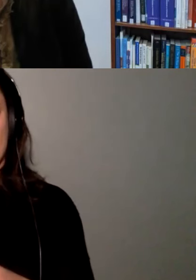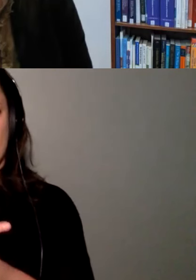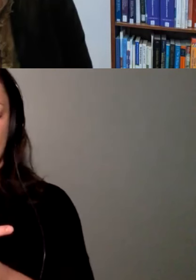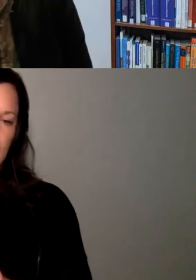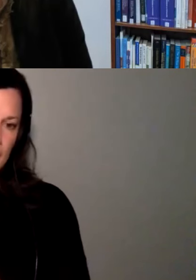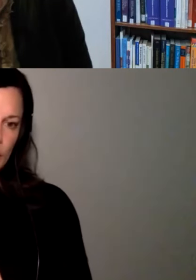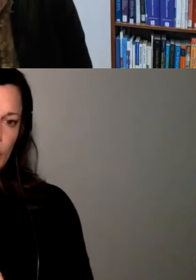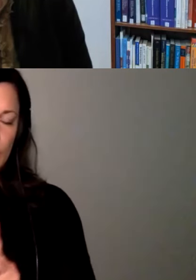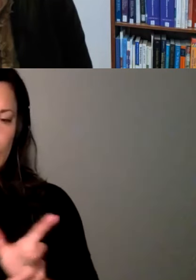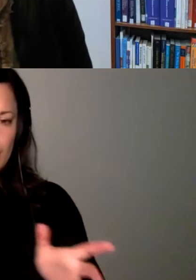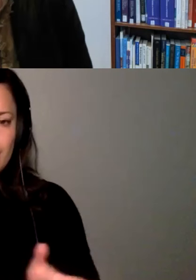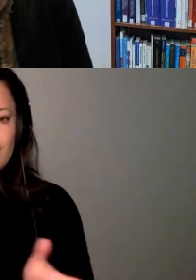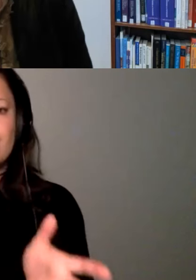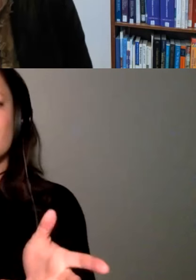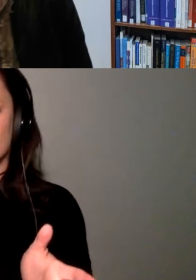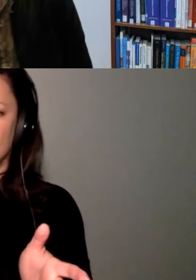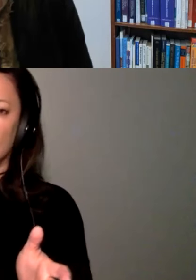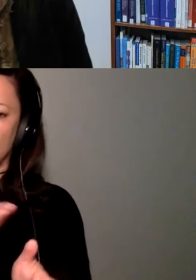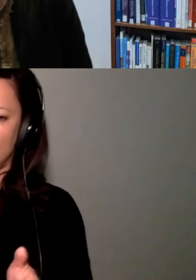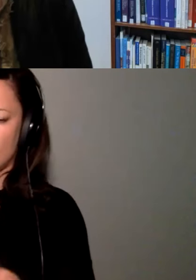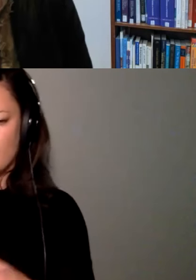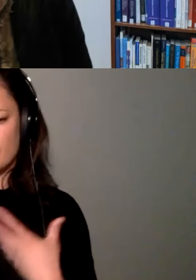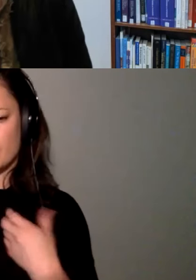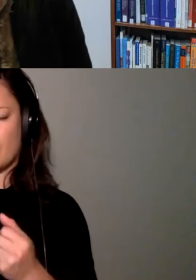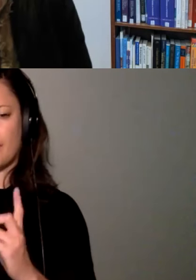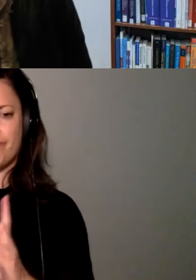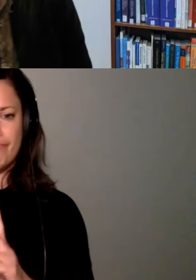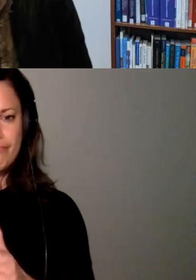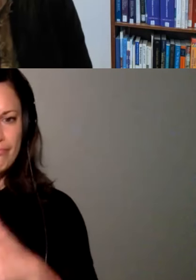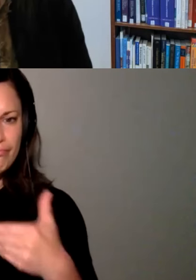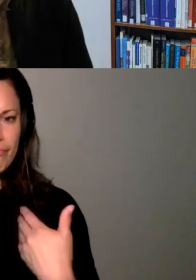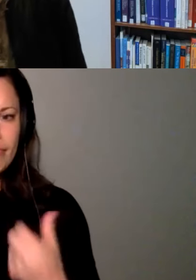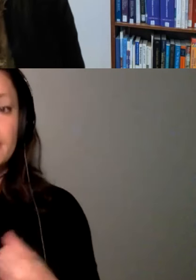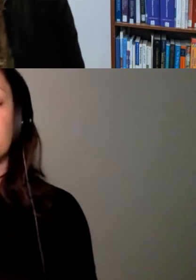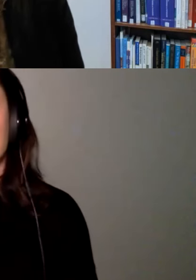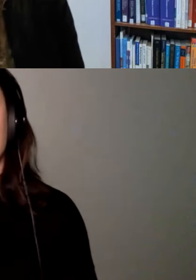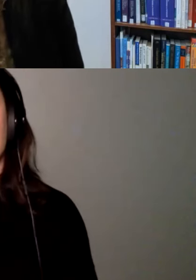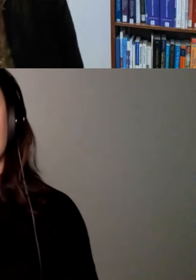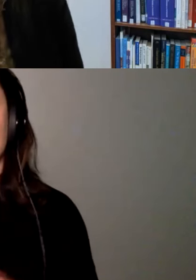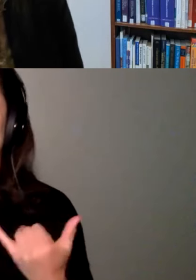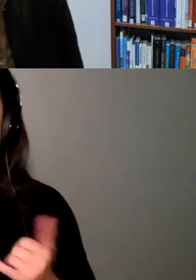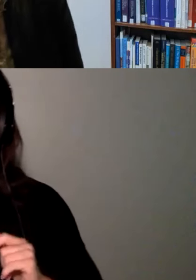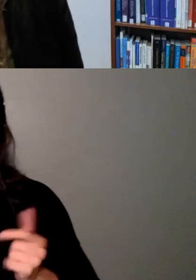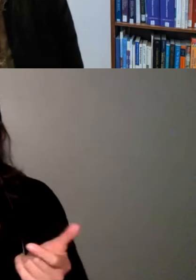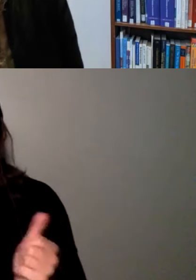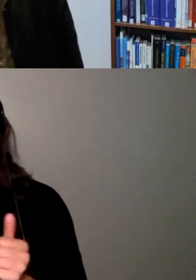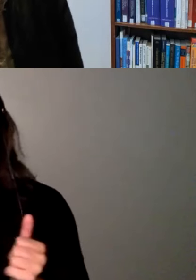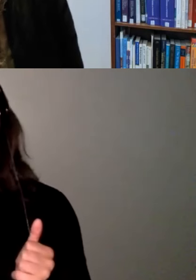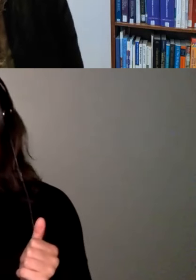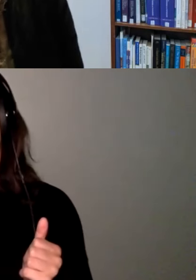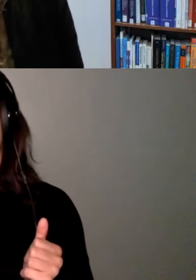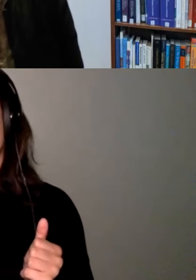promote mental health well-being. So with that said, I pass it on to Dr.